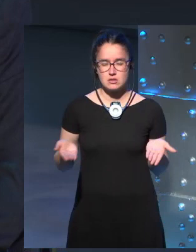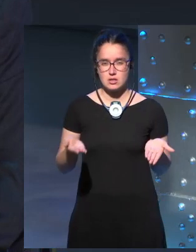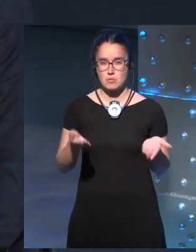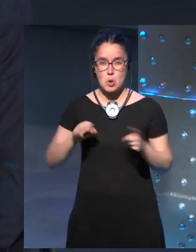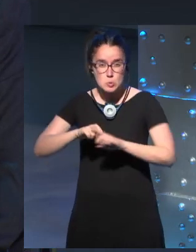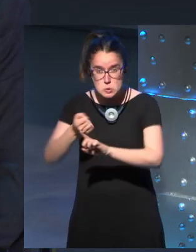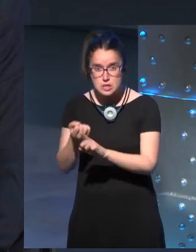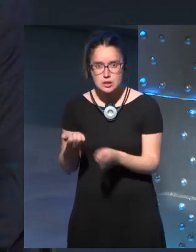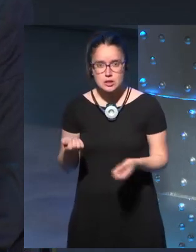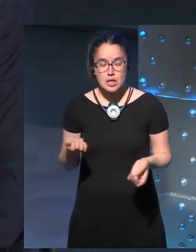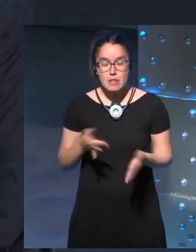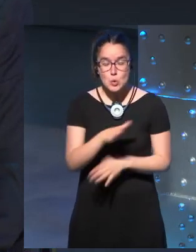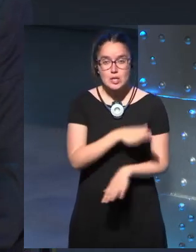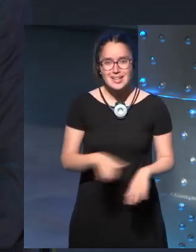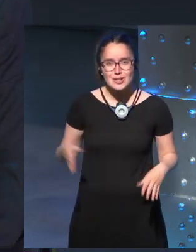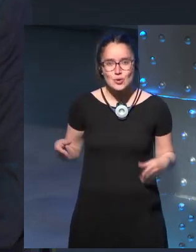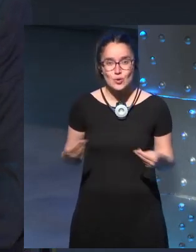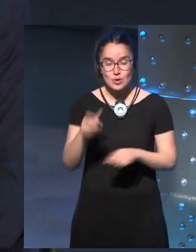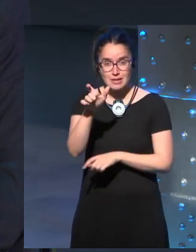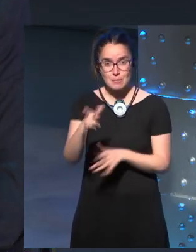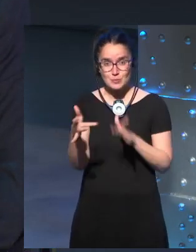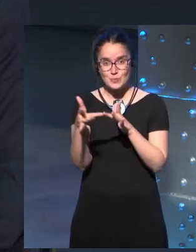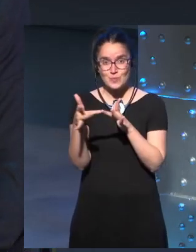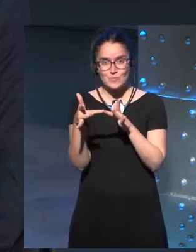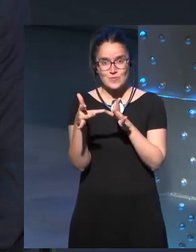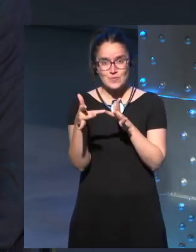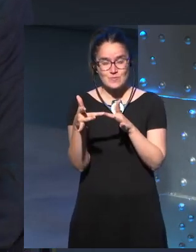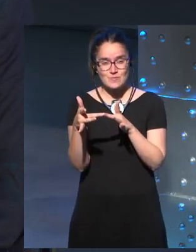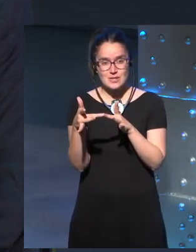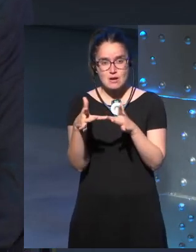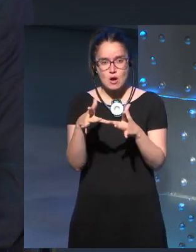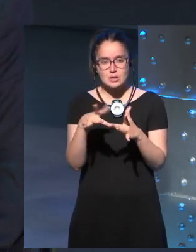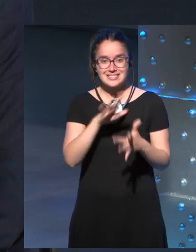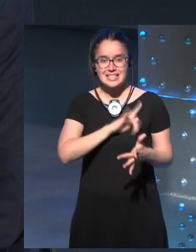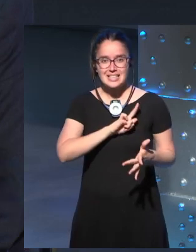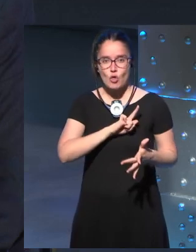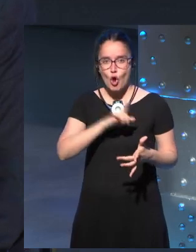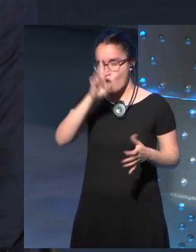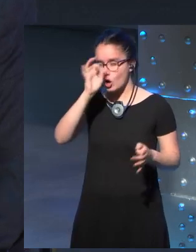happy, etc., the relationship of a kid with this person